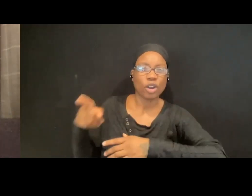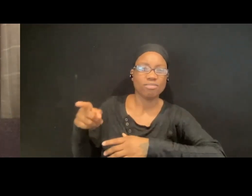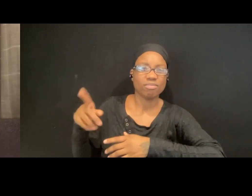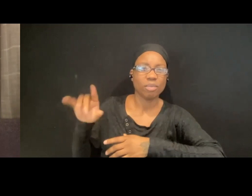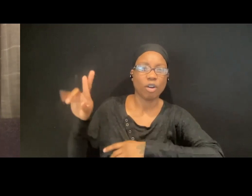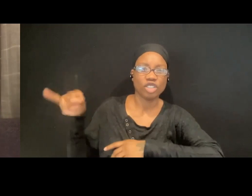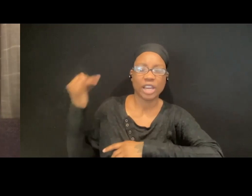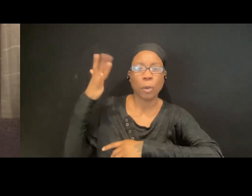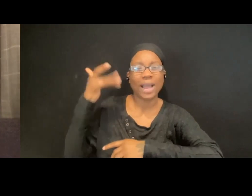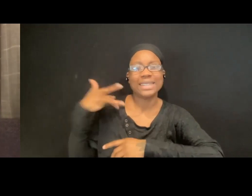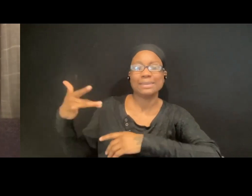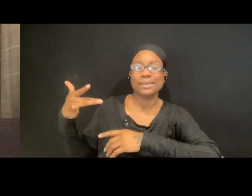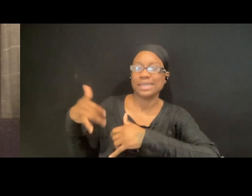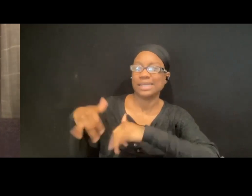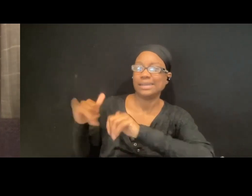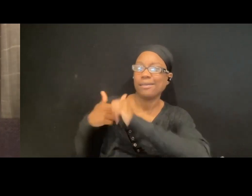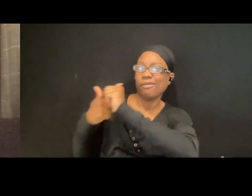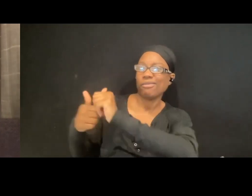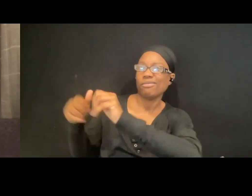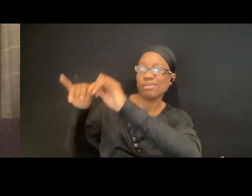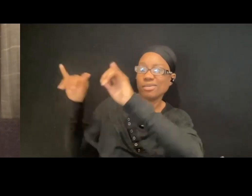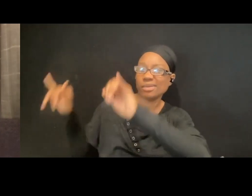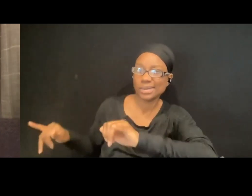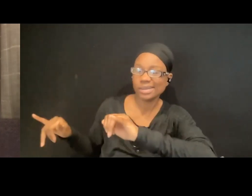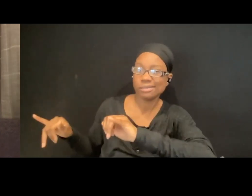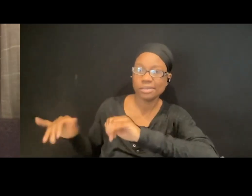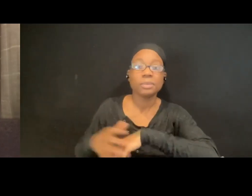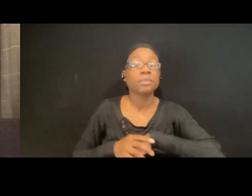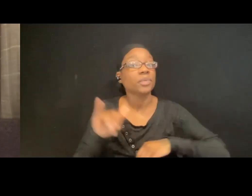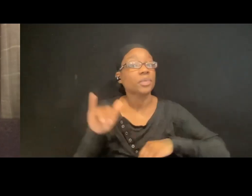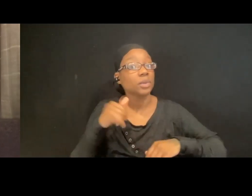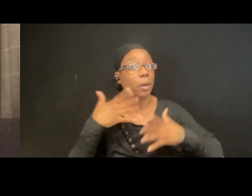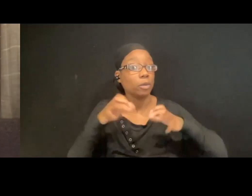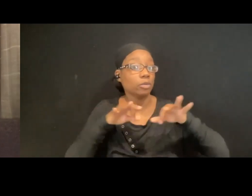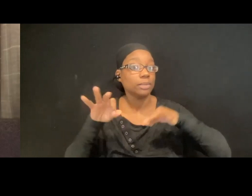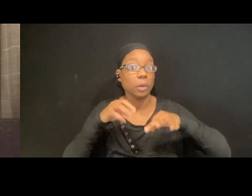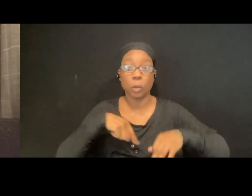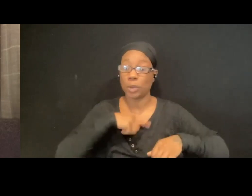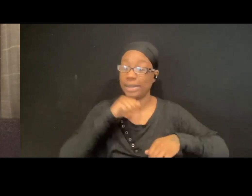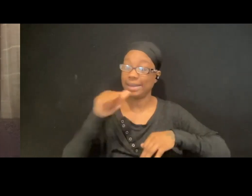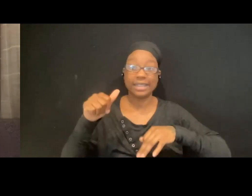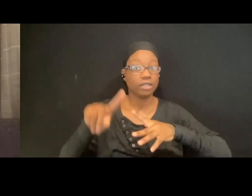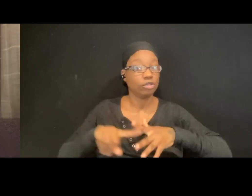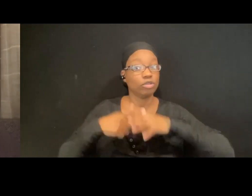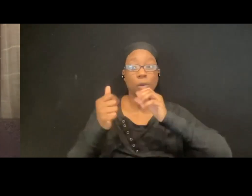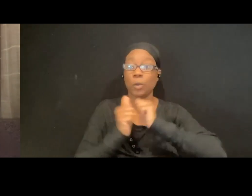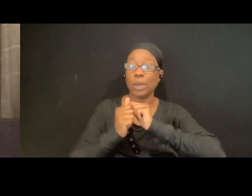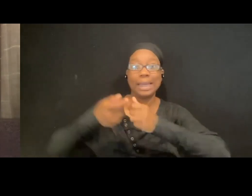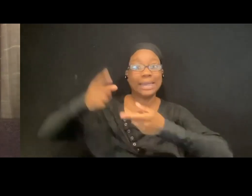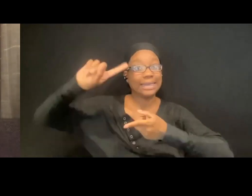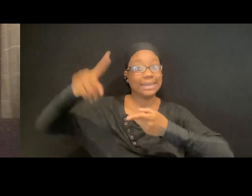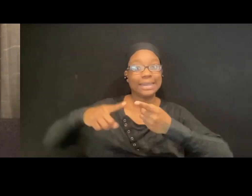And I also want to name that, we didn't start out like doing de-escalation work or doing conflict resolution